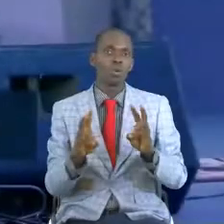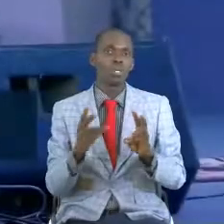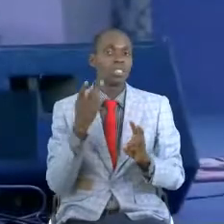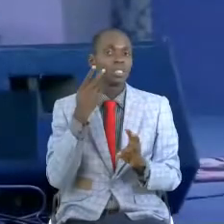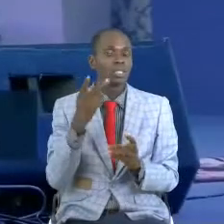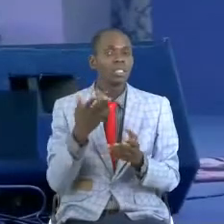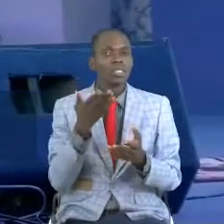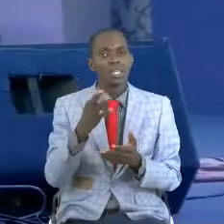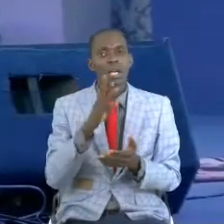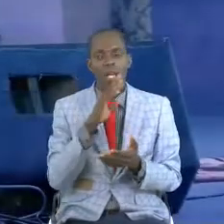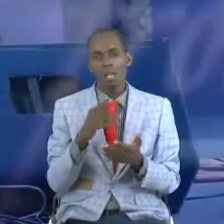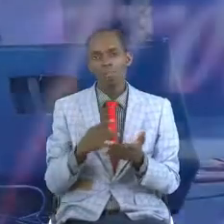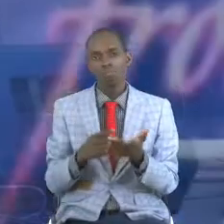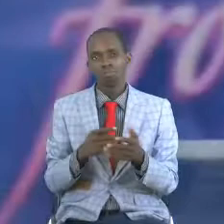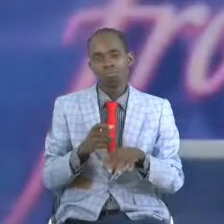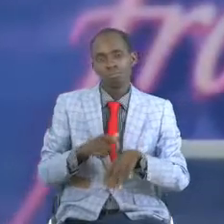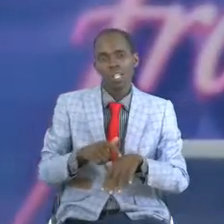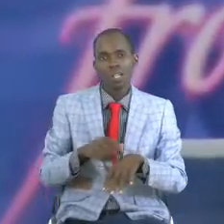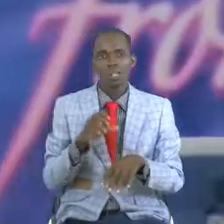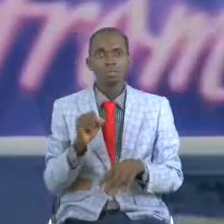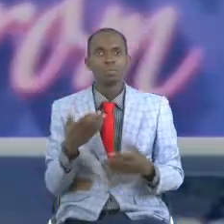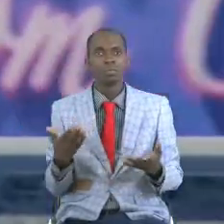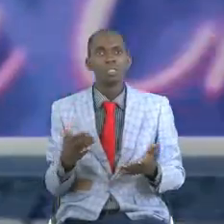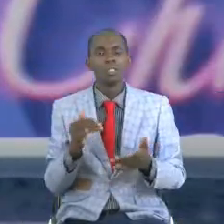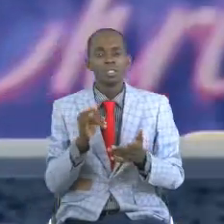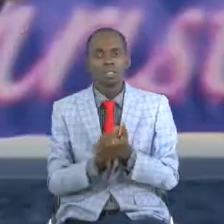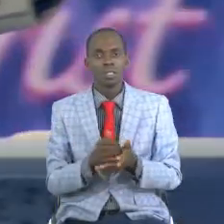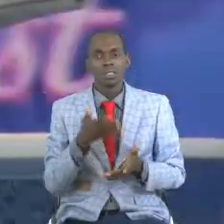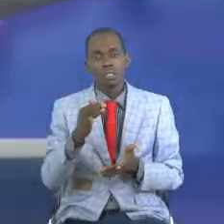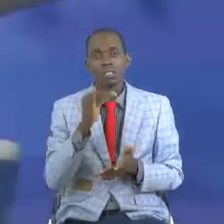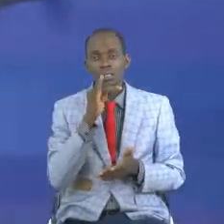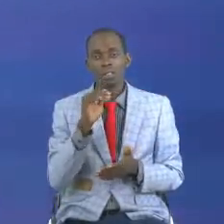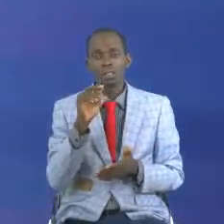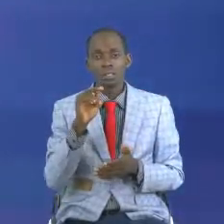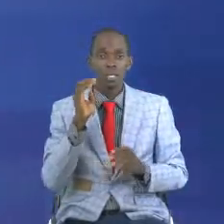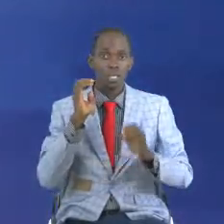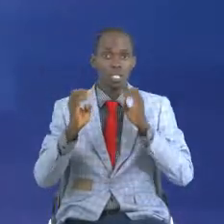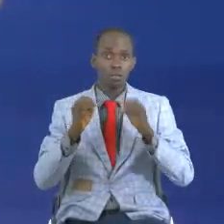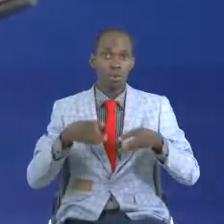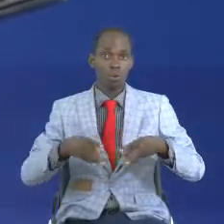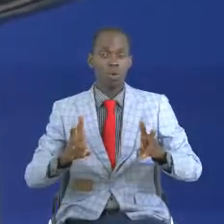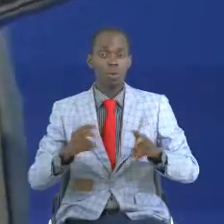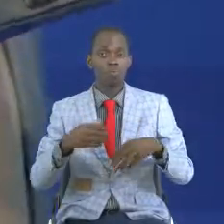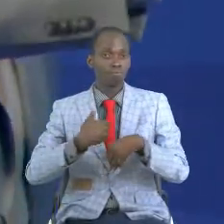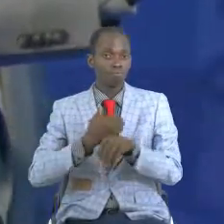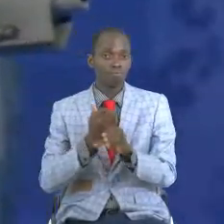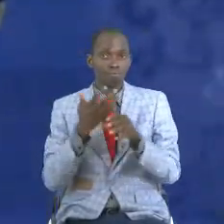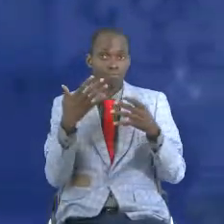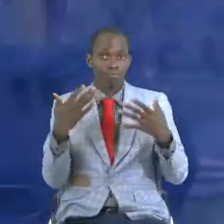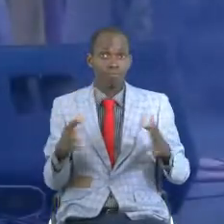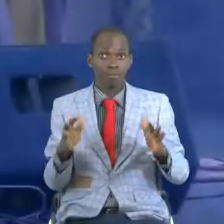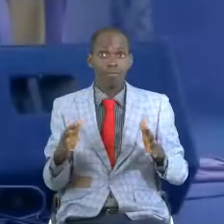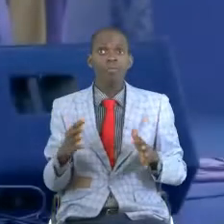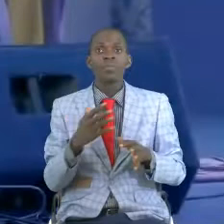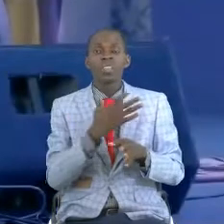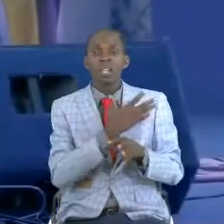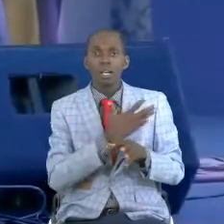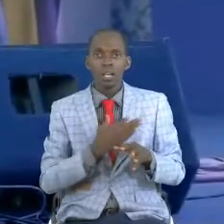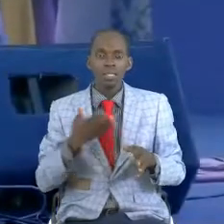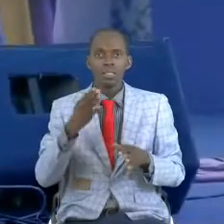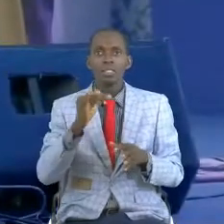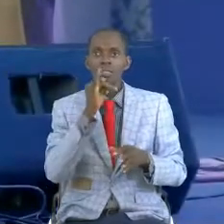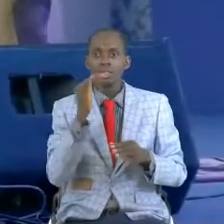times that a way, an express way, has been made, and then you put a toll gate and close it